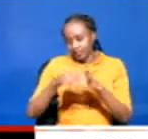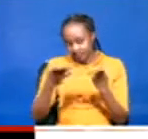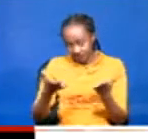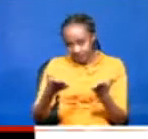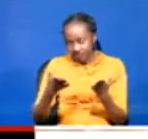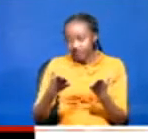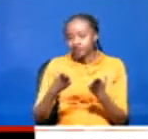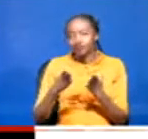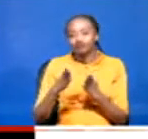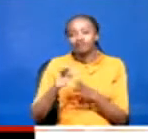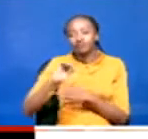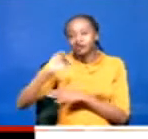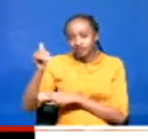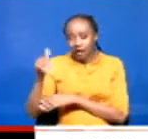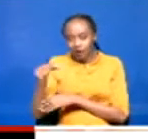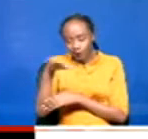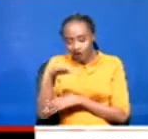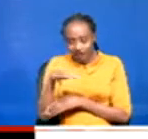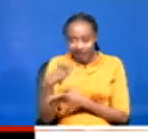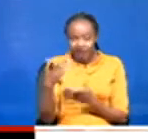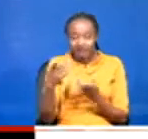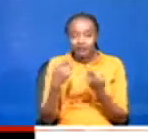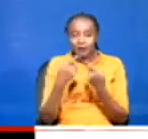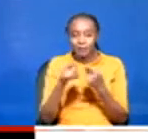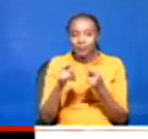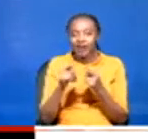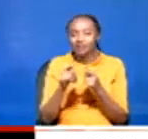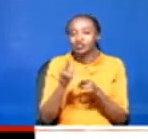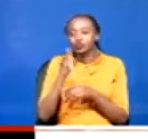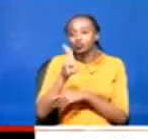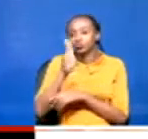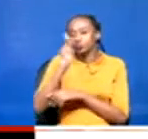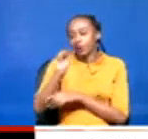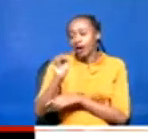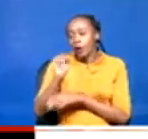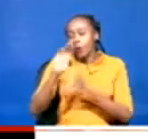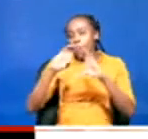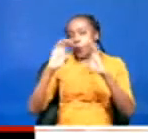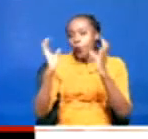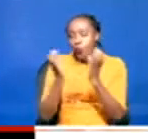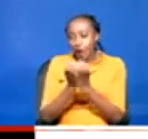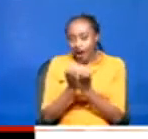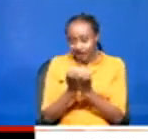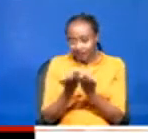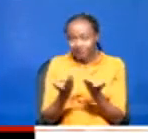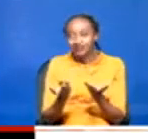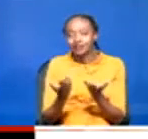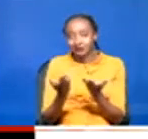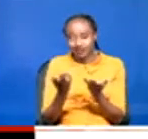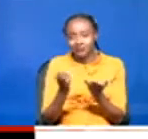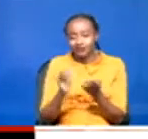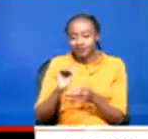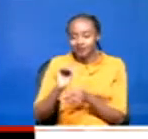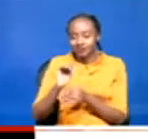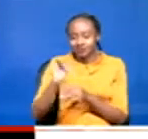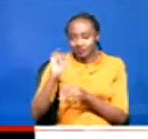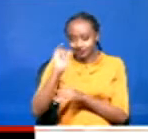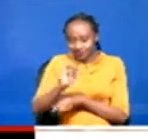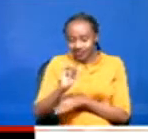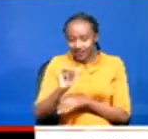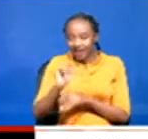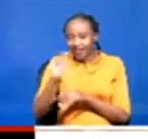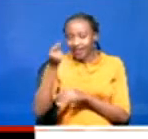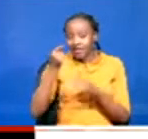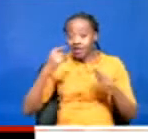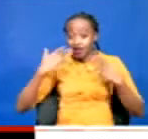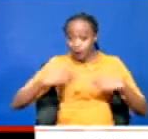2050. According to the United Nations World Urbanization Prospects 2021, the Kenyan population is expected